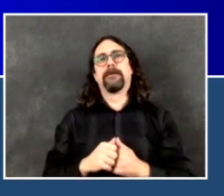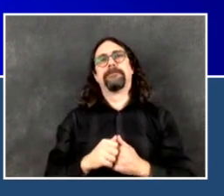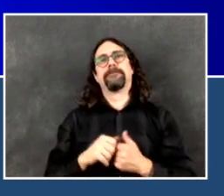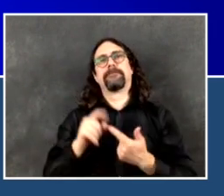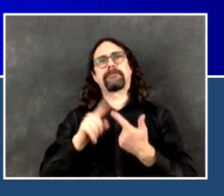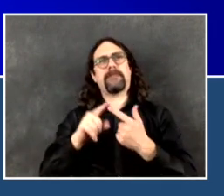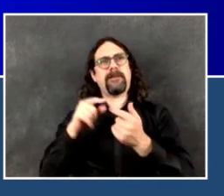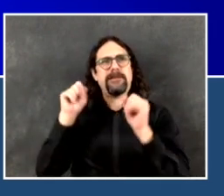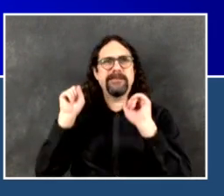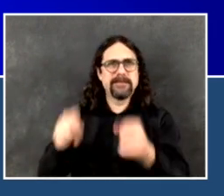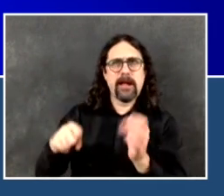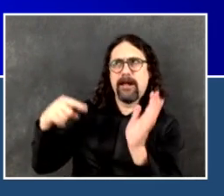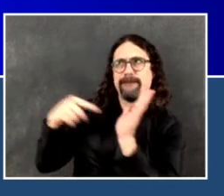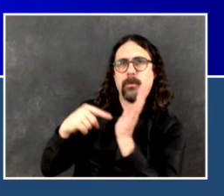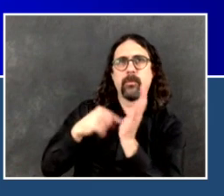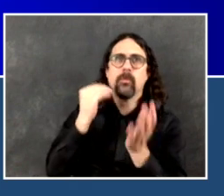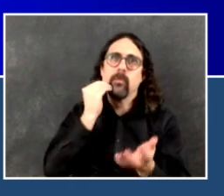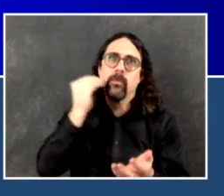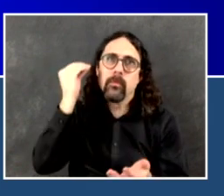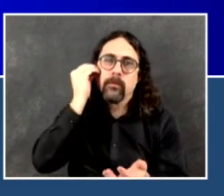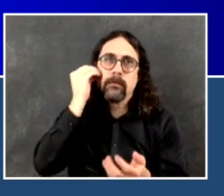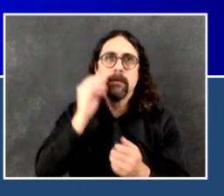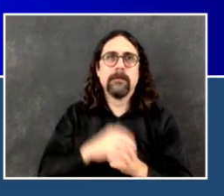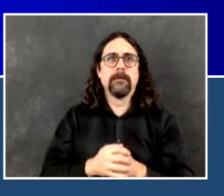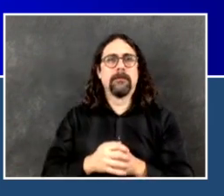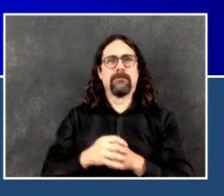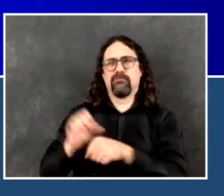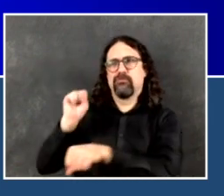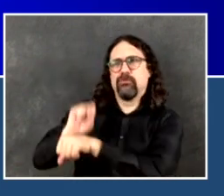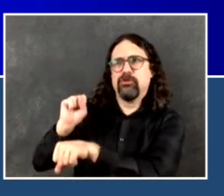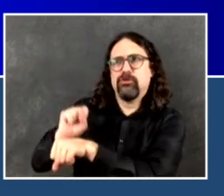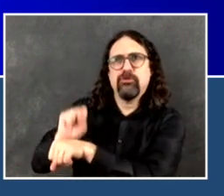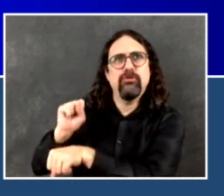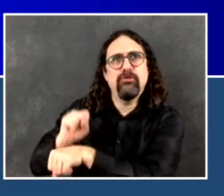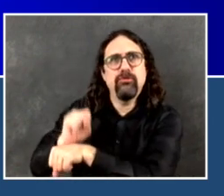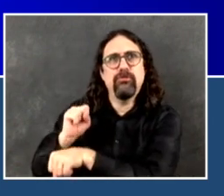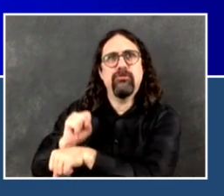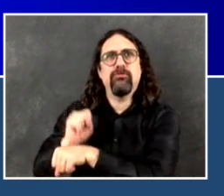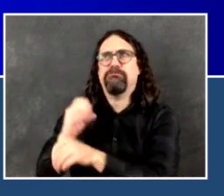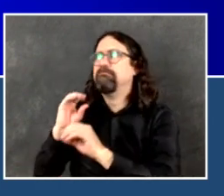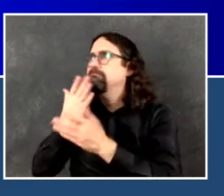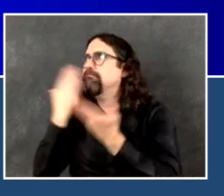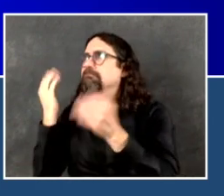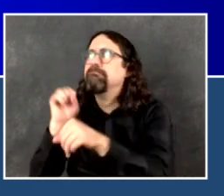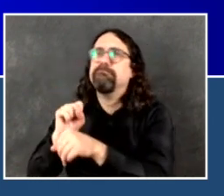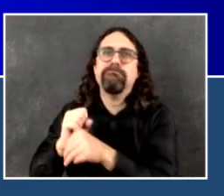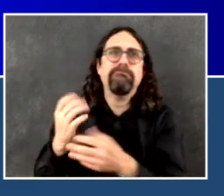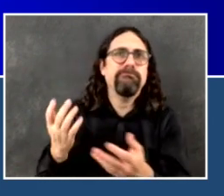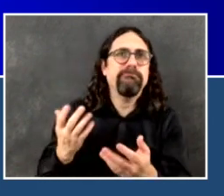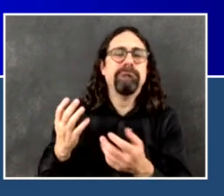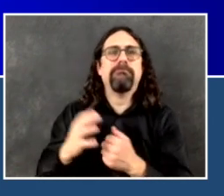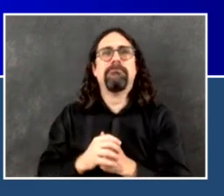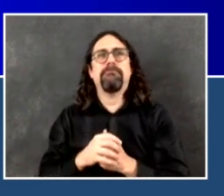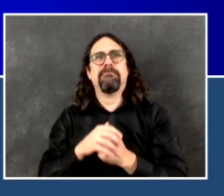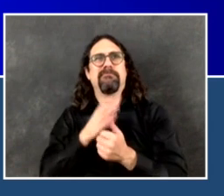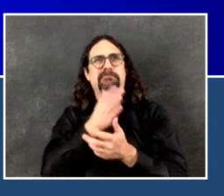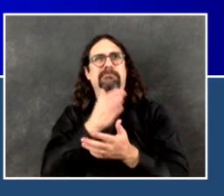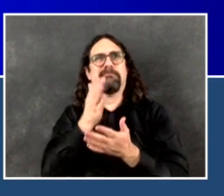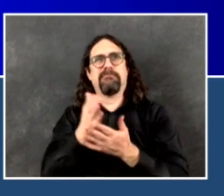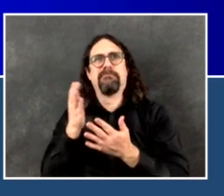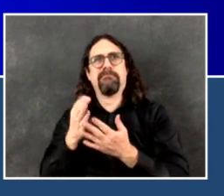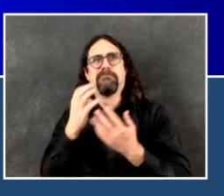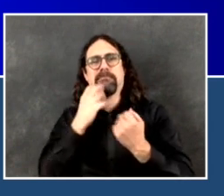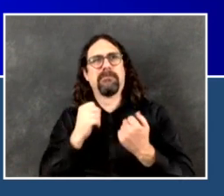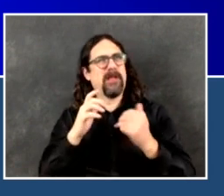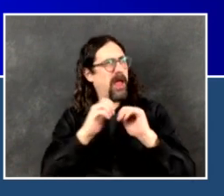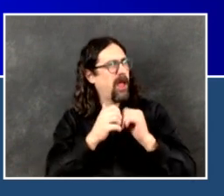issues of protecting this city and our ability to serve people going forward, and obviously the questions that